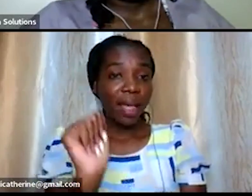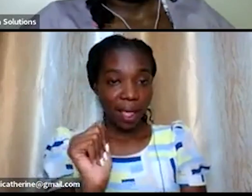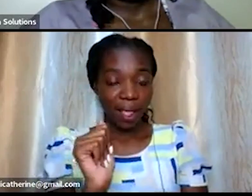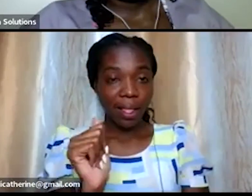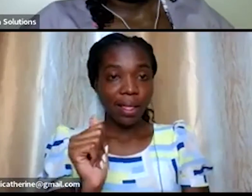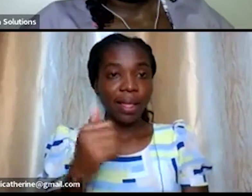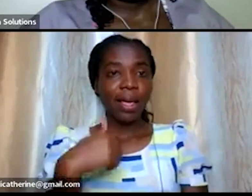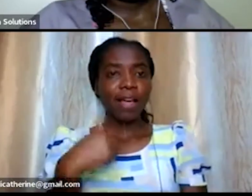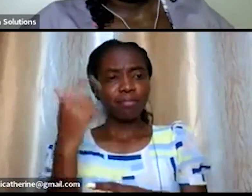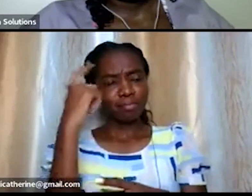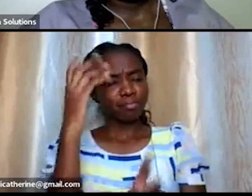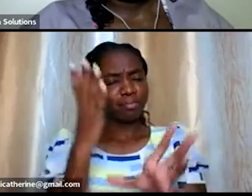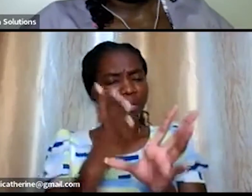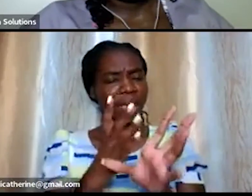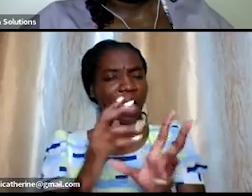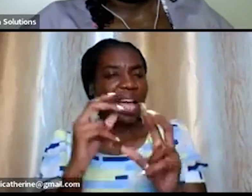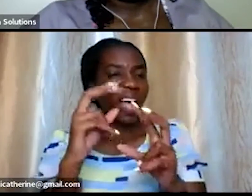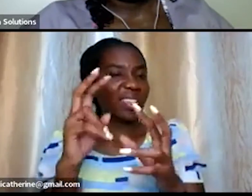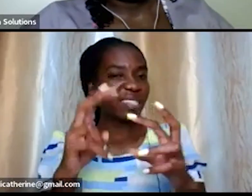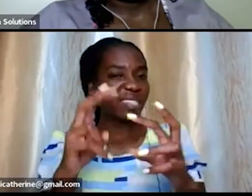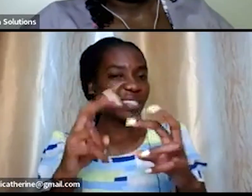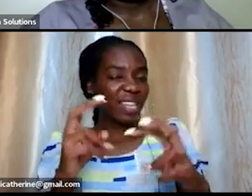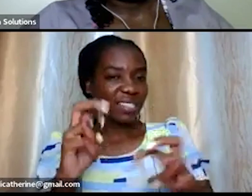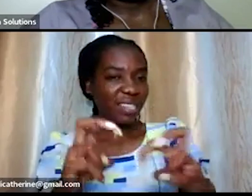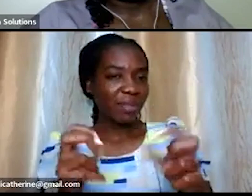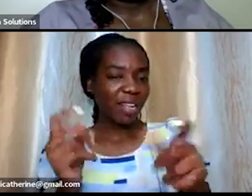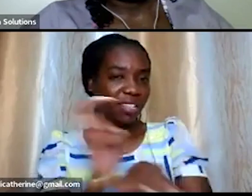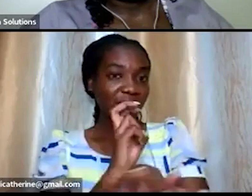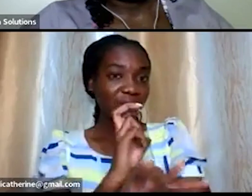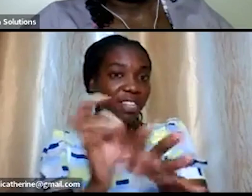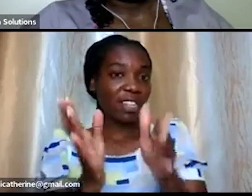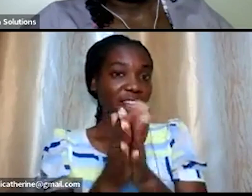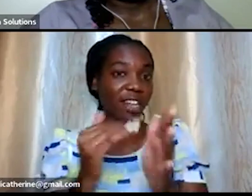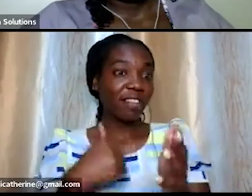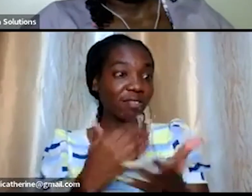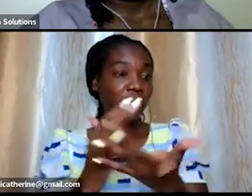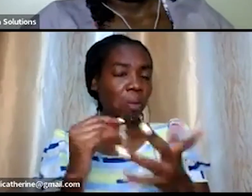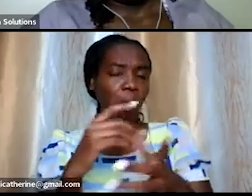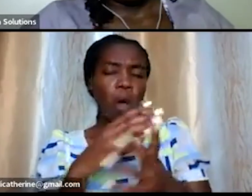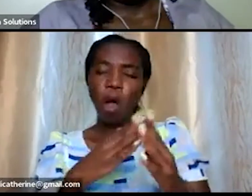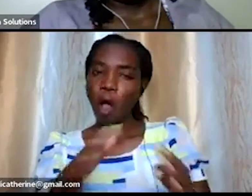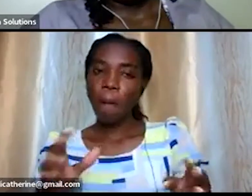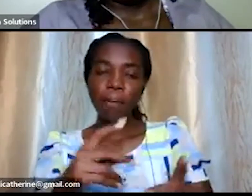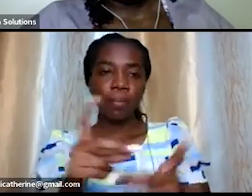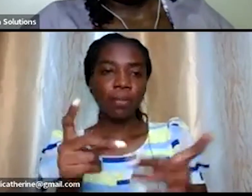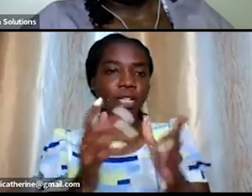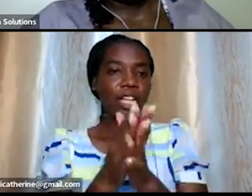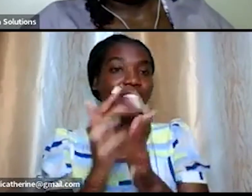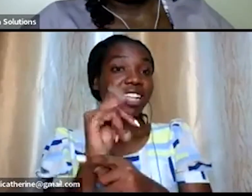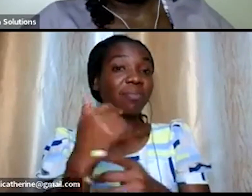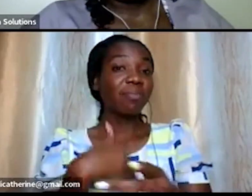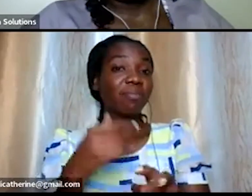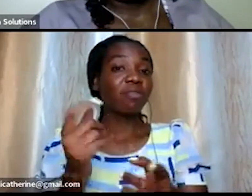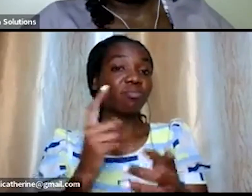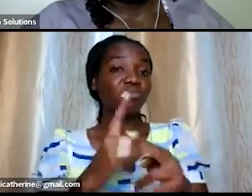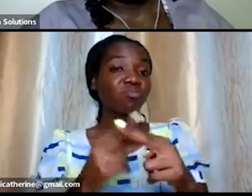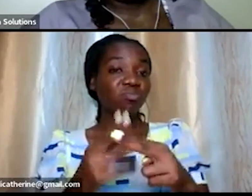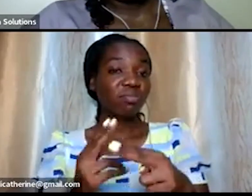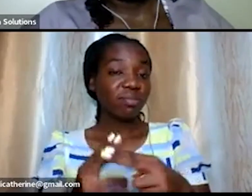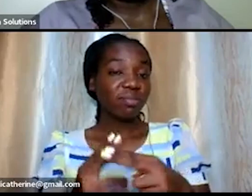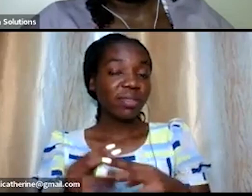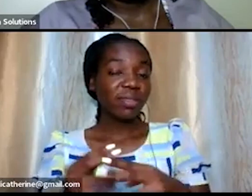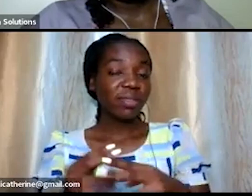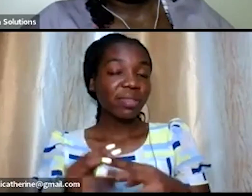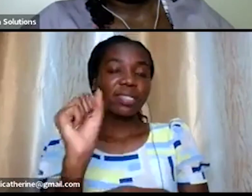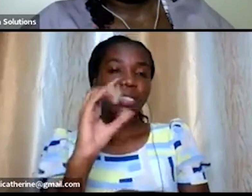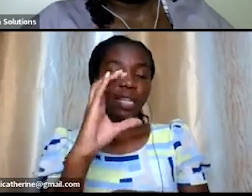psychometric assessments, there are dozens of them, and there are some which are open source. Of the ones that I've mentioned, DISC is open source.